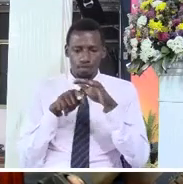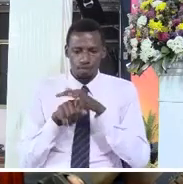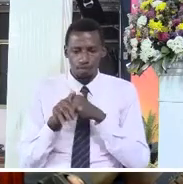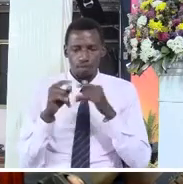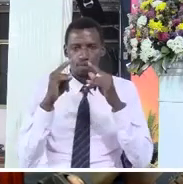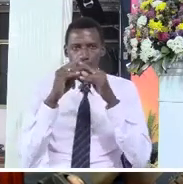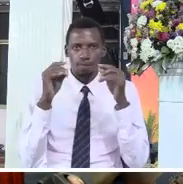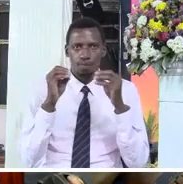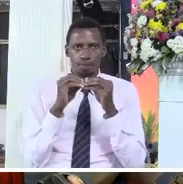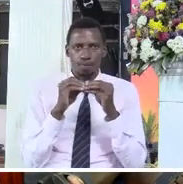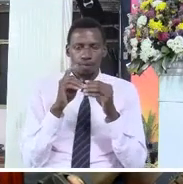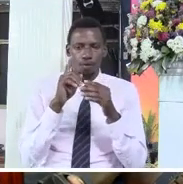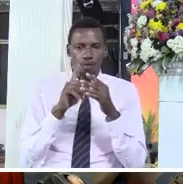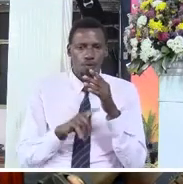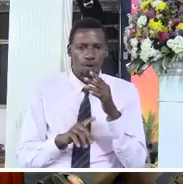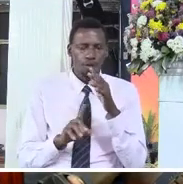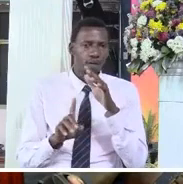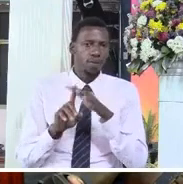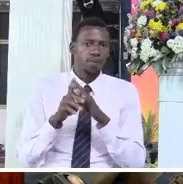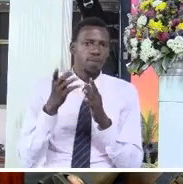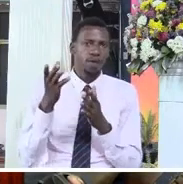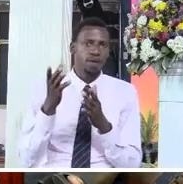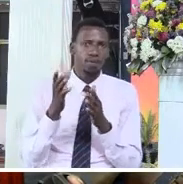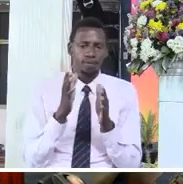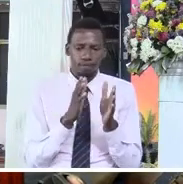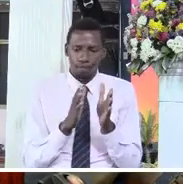what stood out for me was